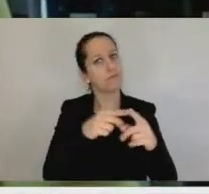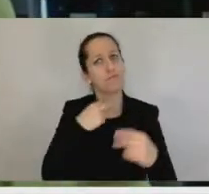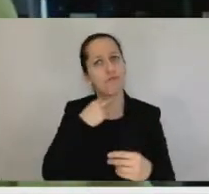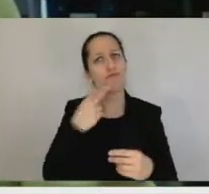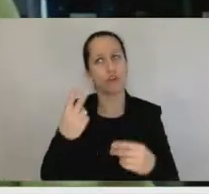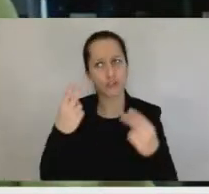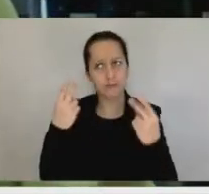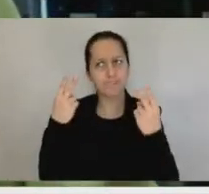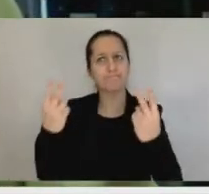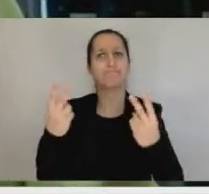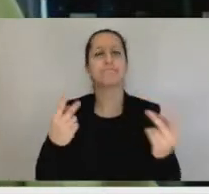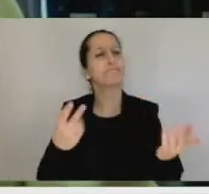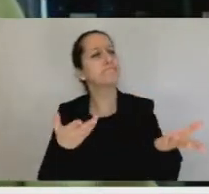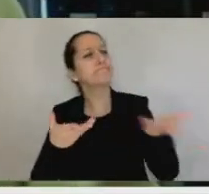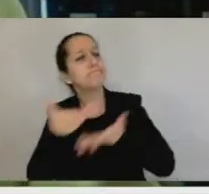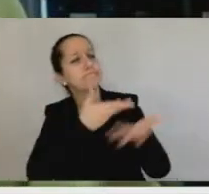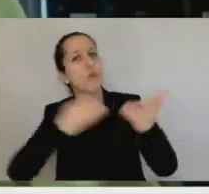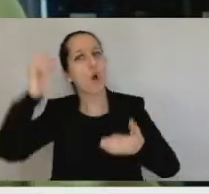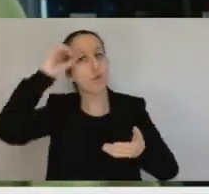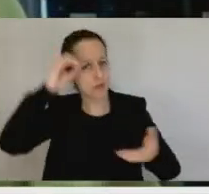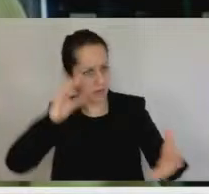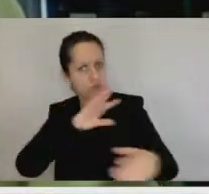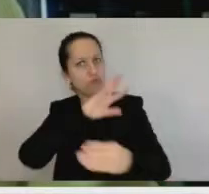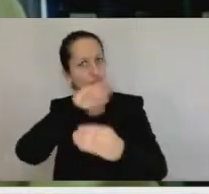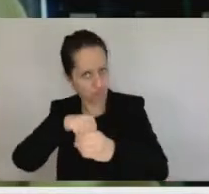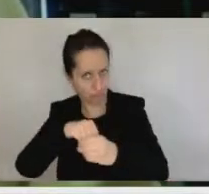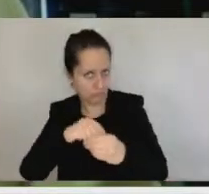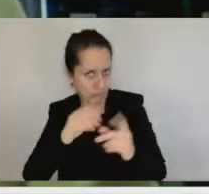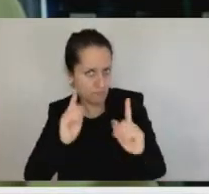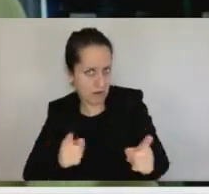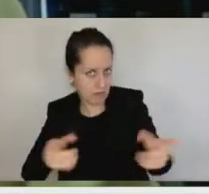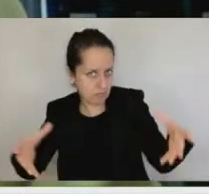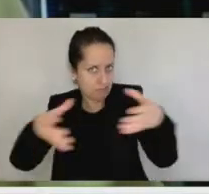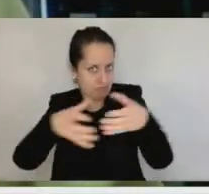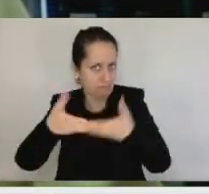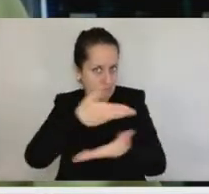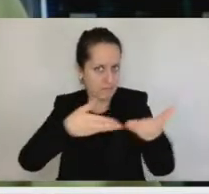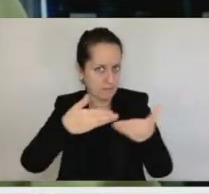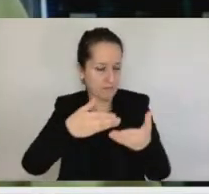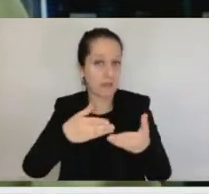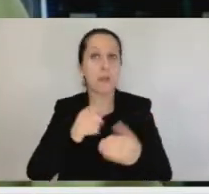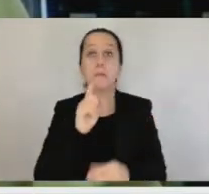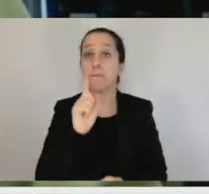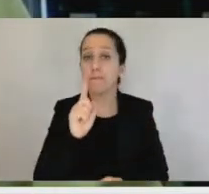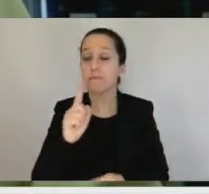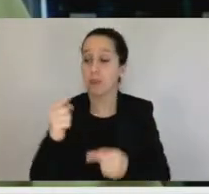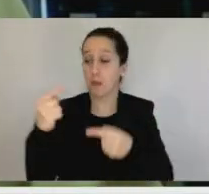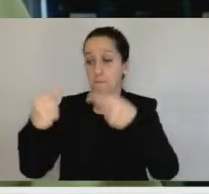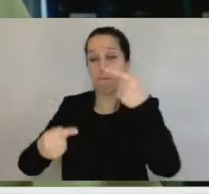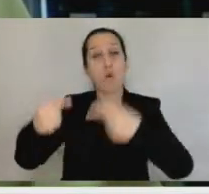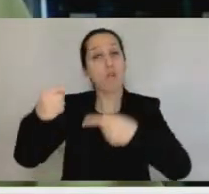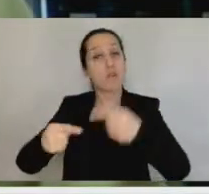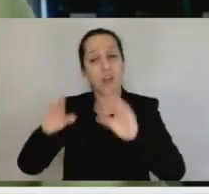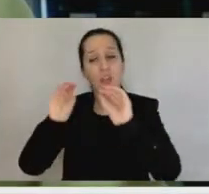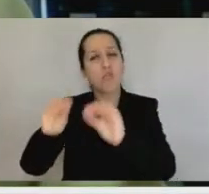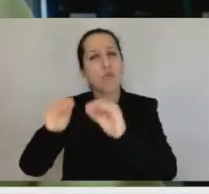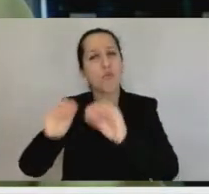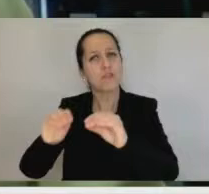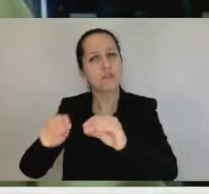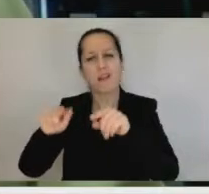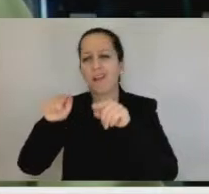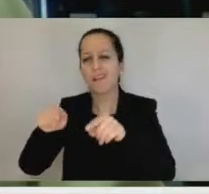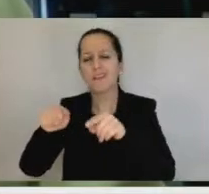how unions also need to have a voice. And the overall goal of educational policy is not